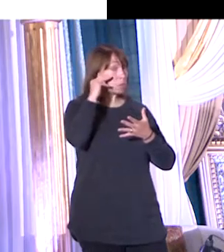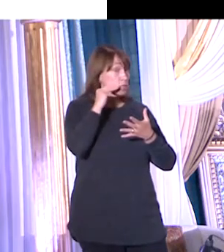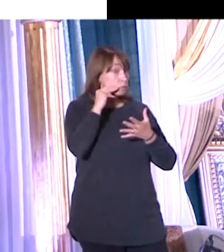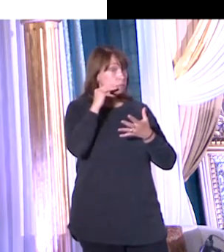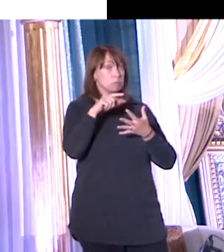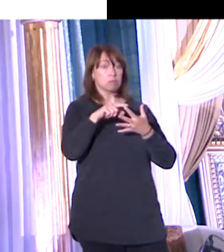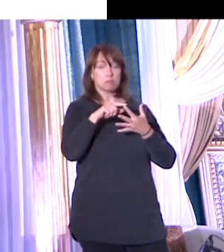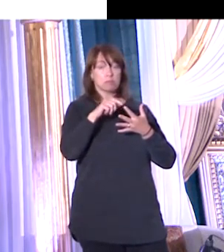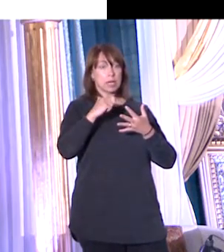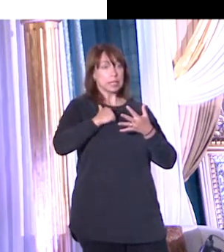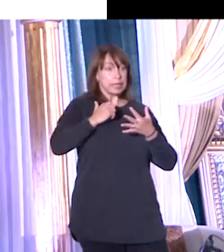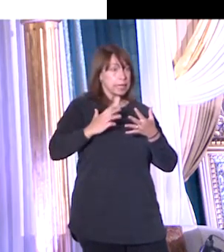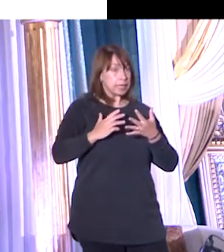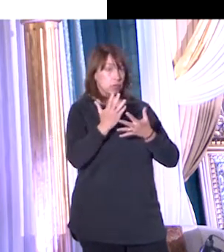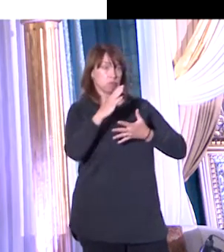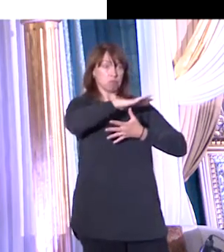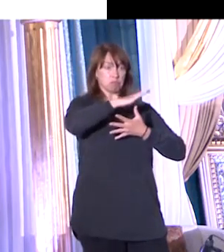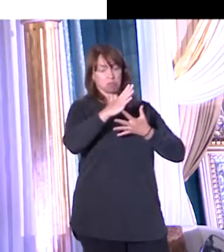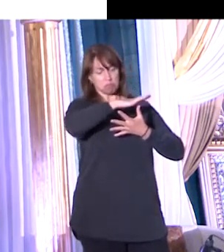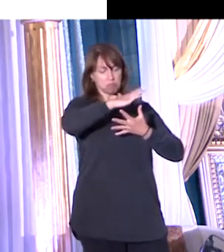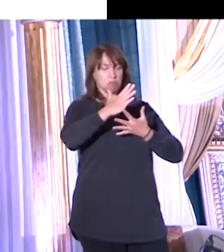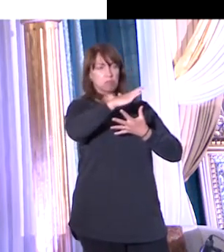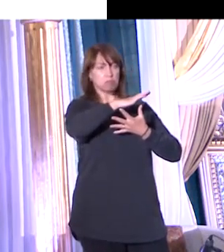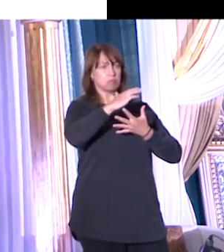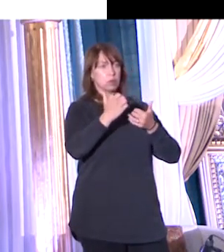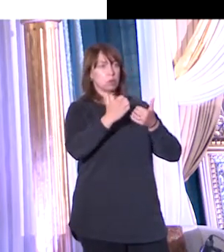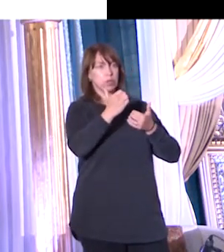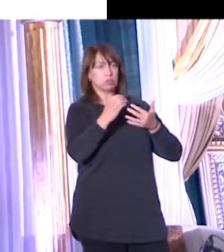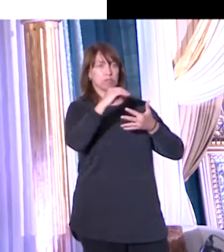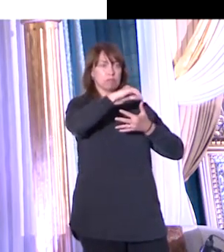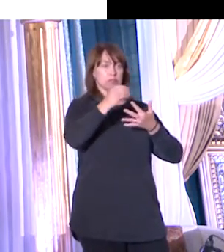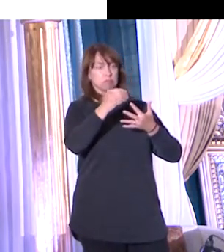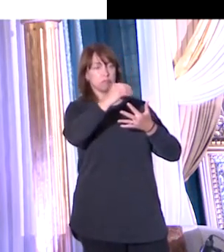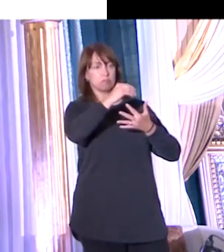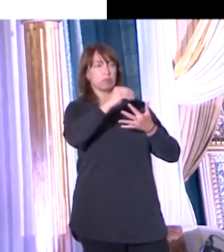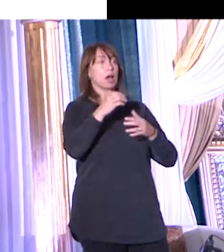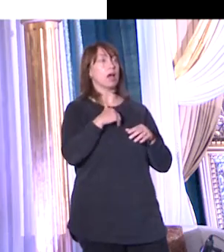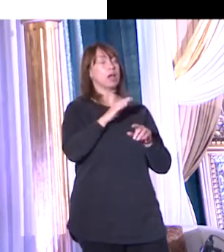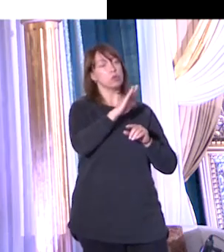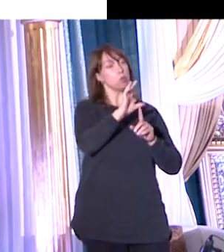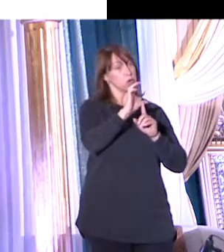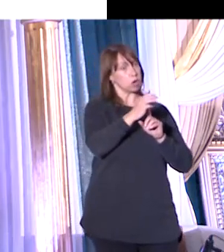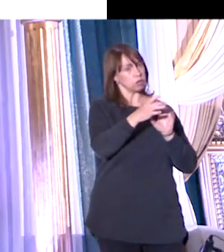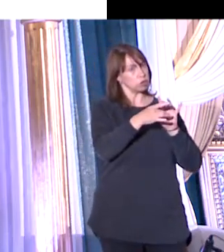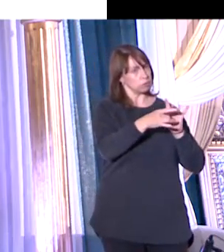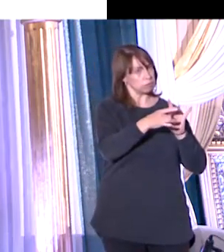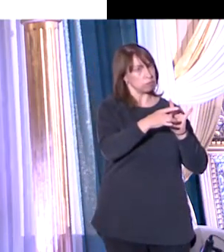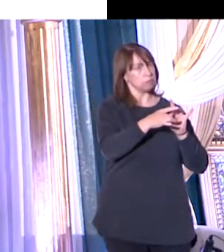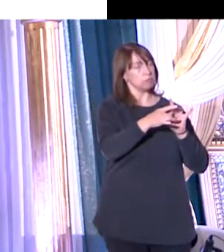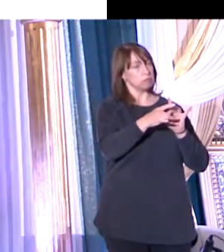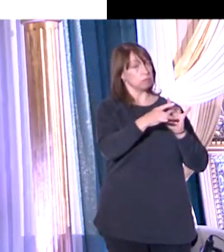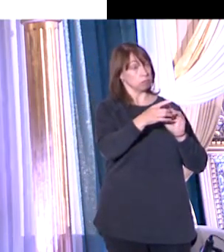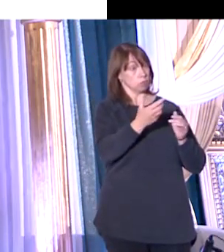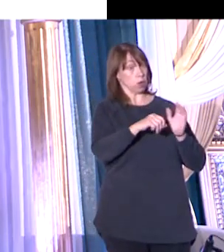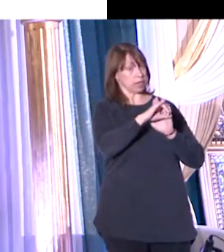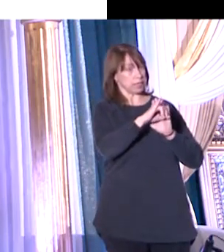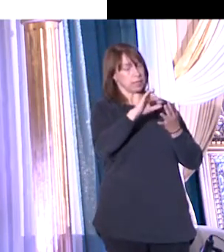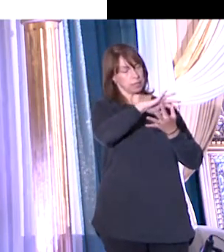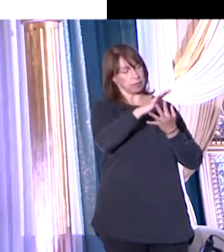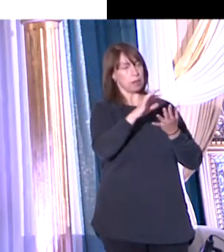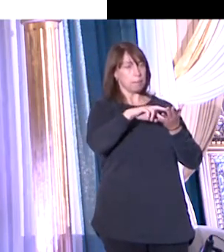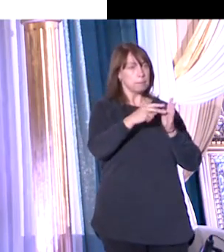Is that part of their identity? And to what extent is being a member of their ethnic or cultural group part of their identity? And what we can